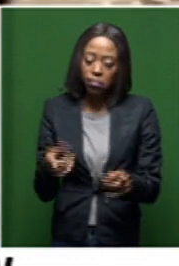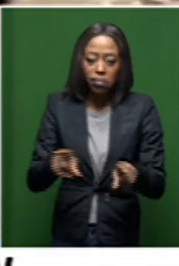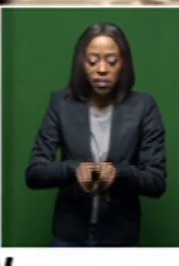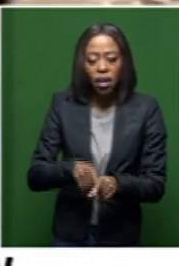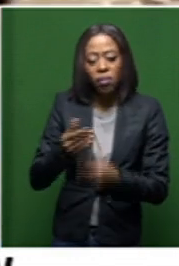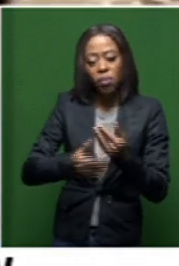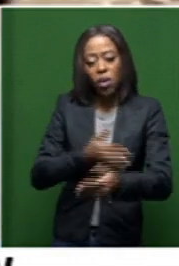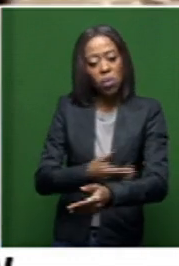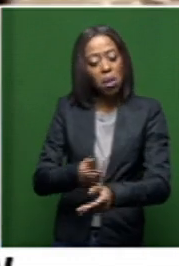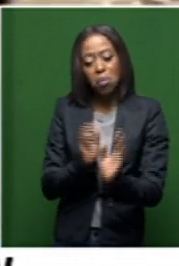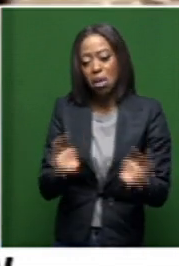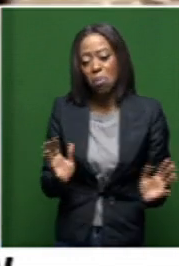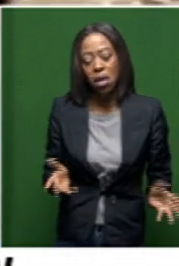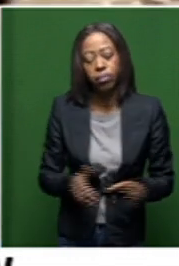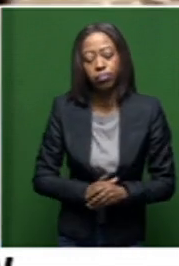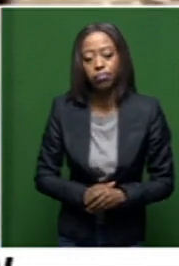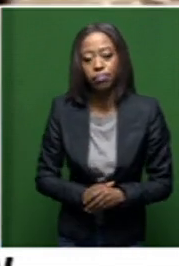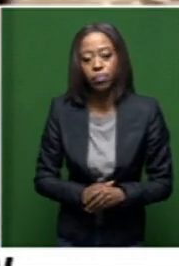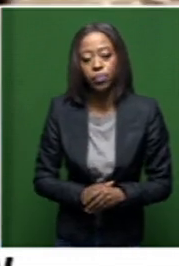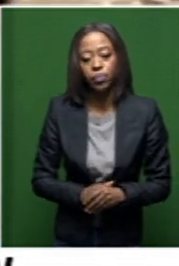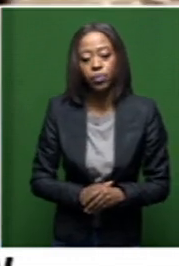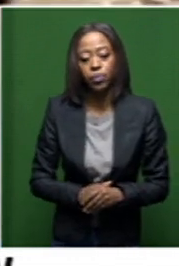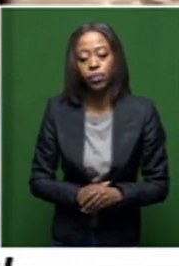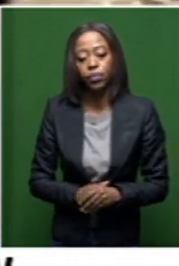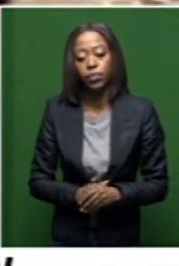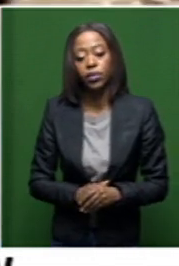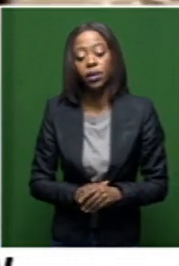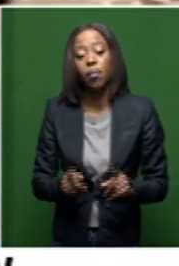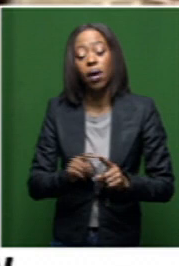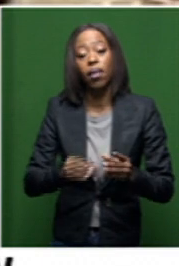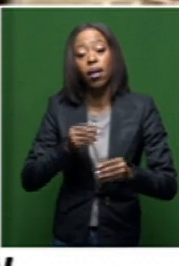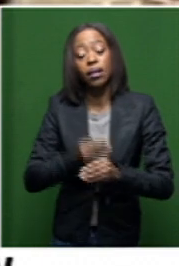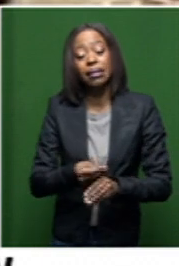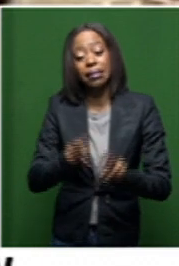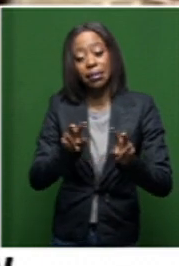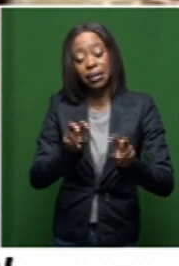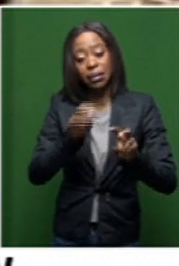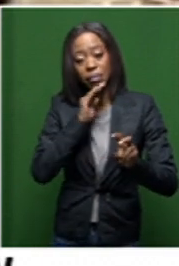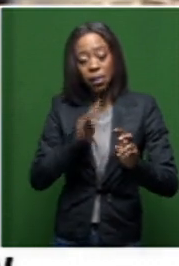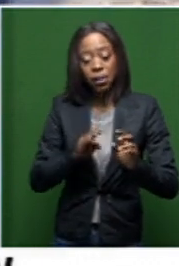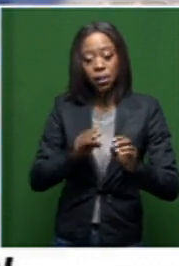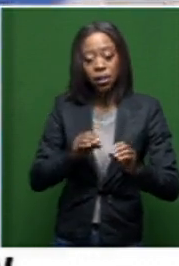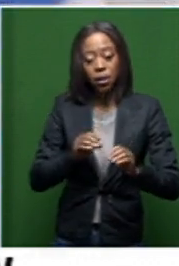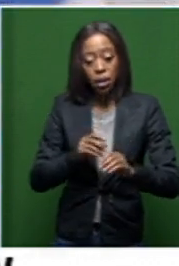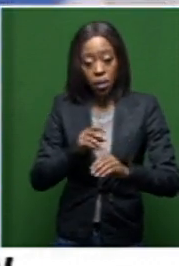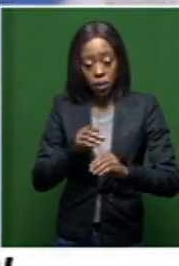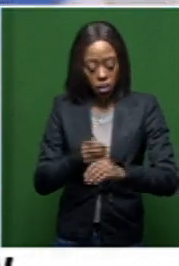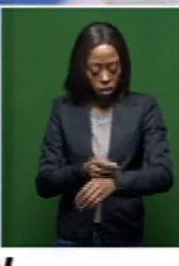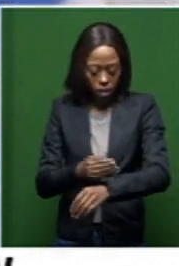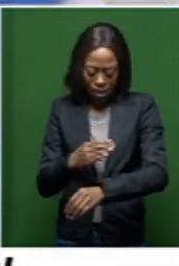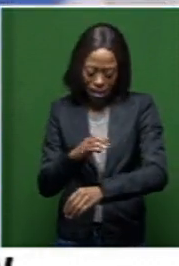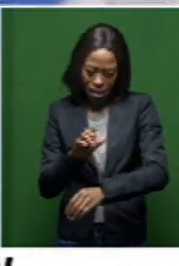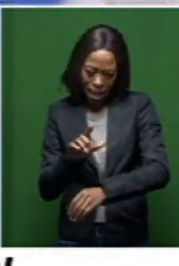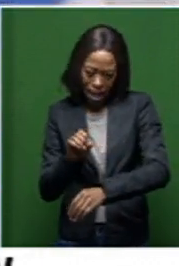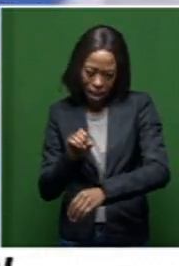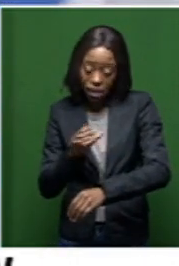procedure to a blood donation. The stimulating factor increases the release of the bone marrow cells, so